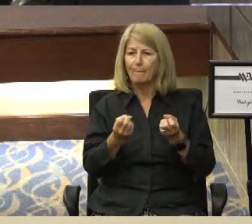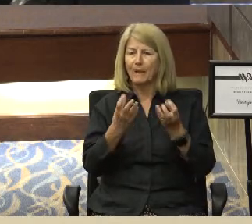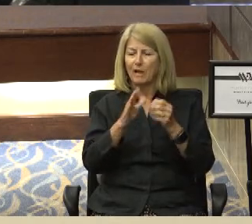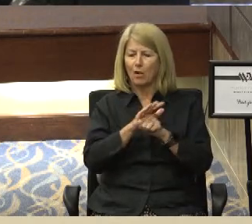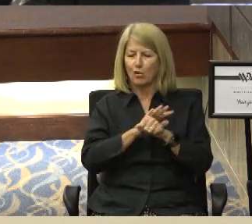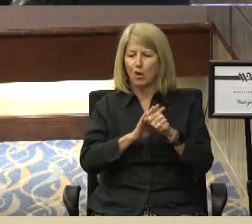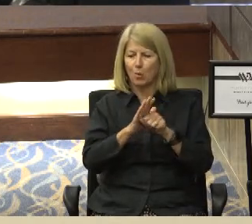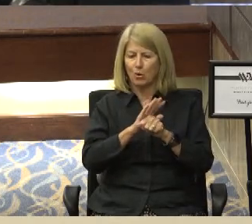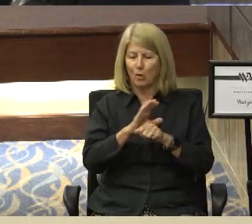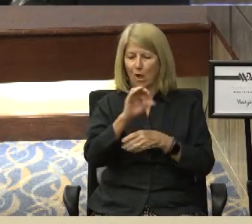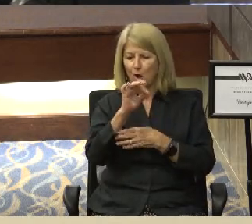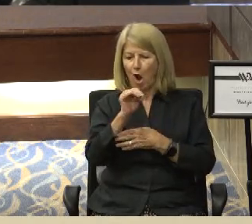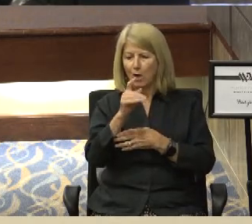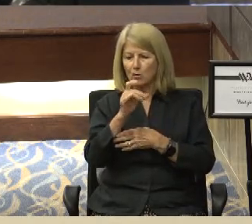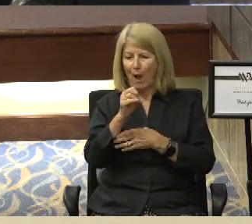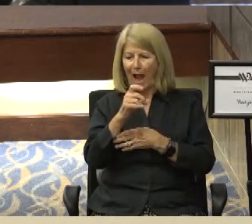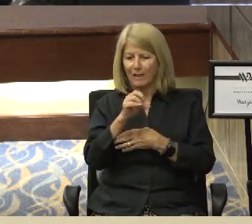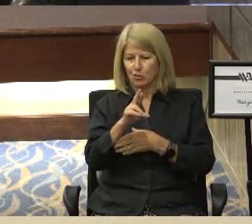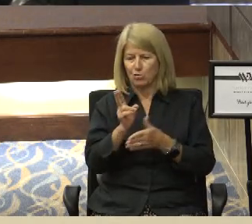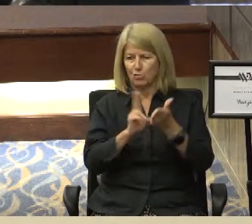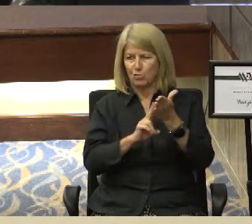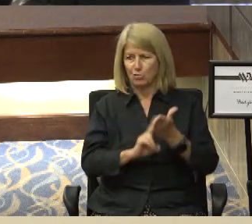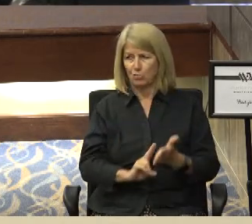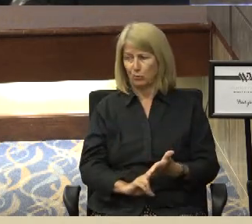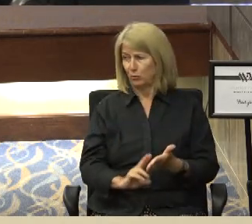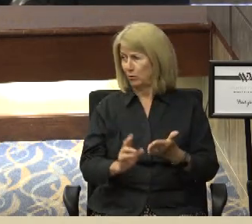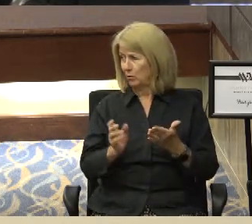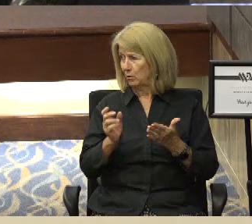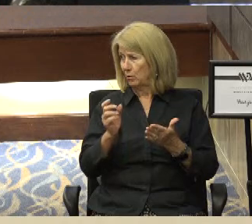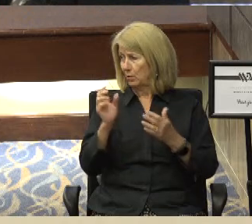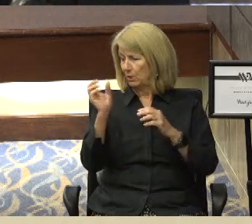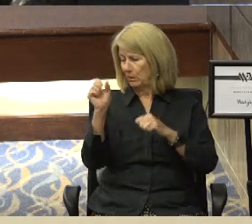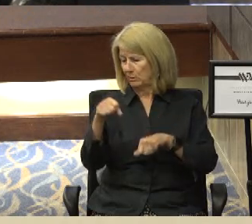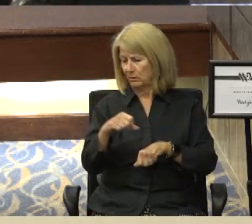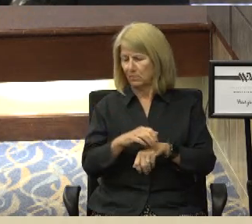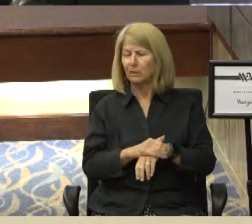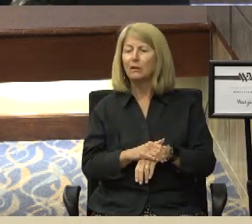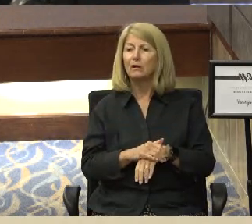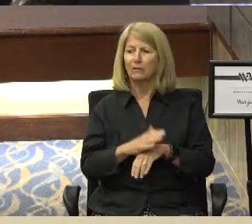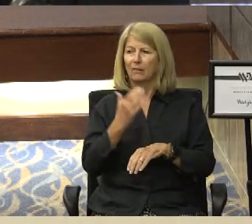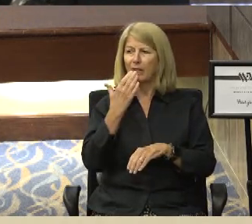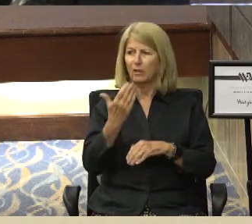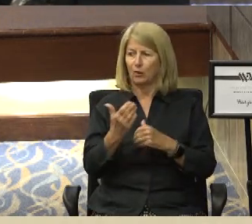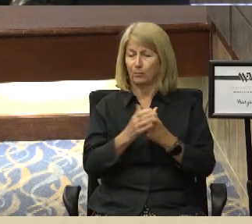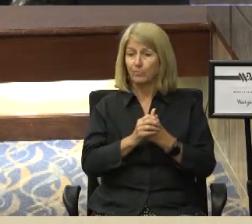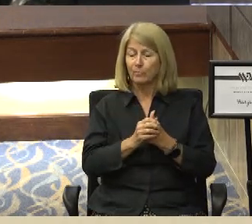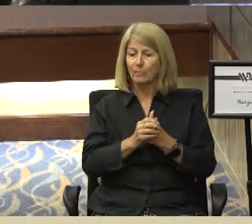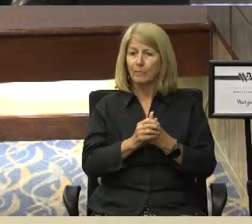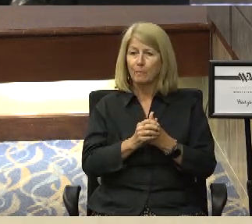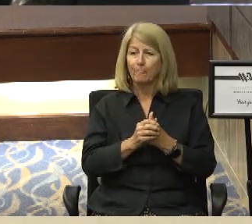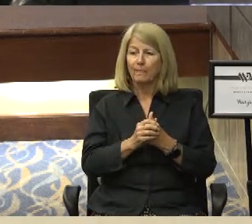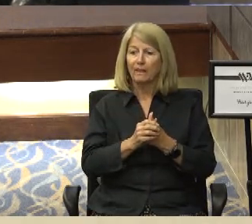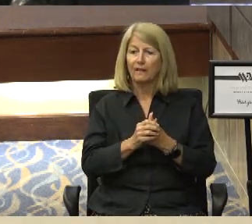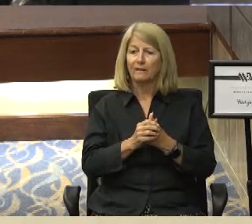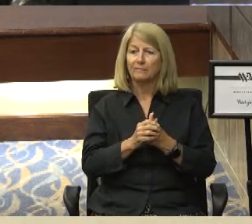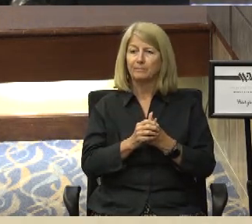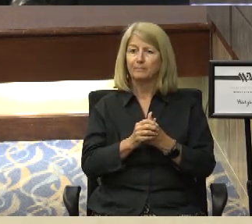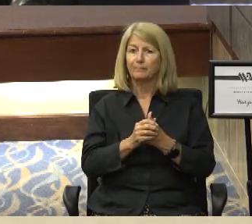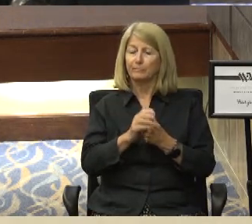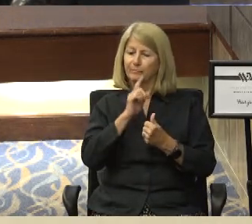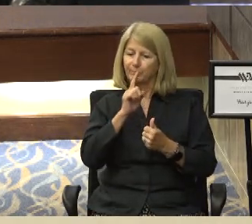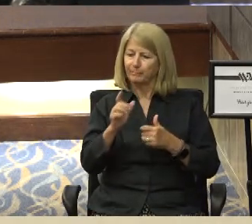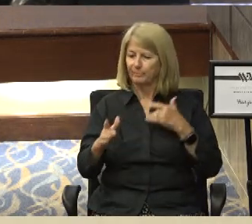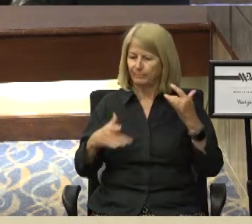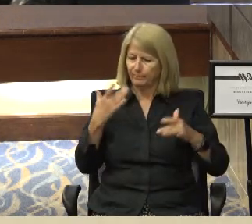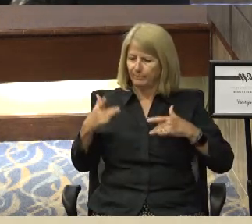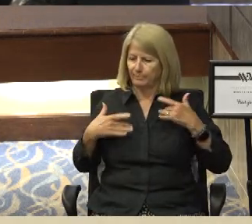engage in discussions with some of those organizations. Yes. Great. Thank you. I'm really excited